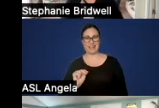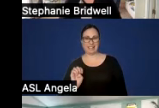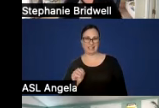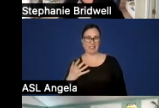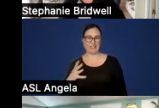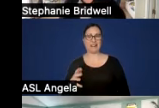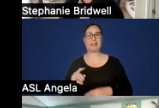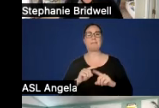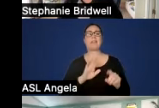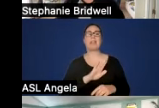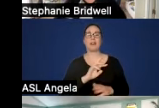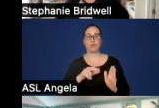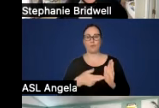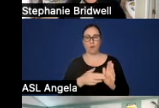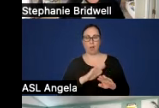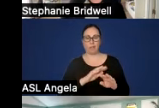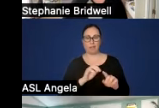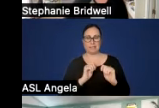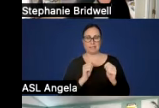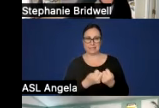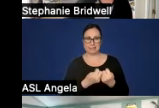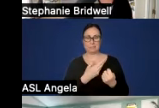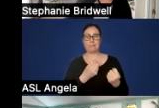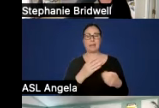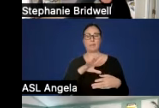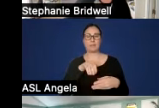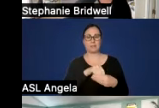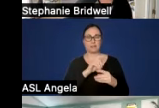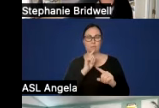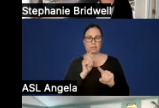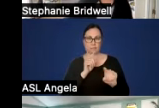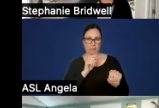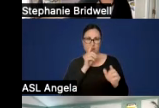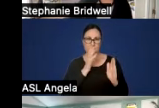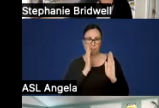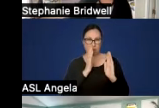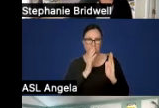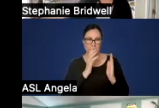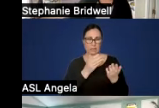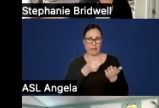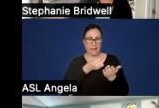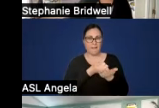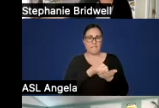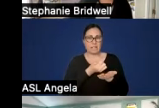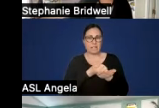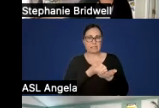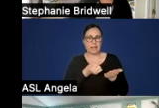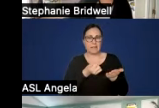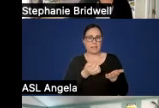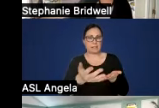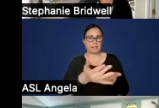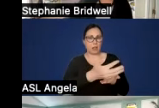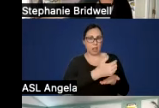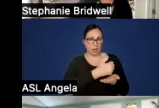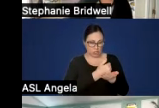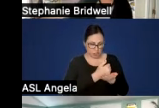But their role on the team and in the response is really focused on that evidence collection, that